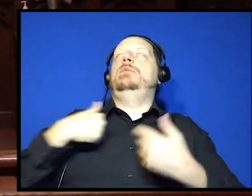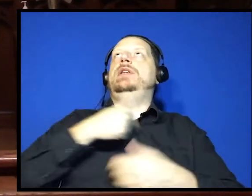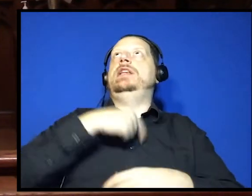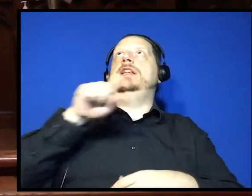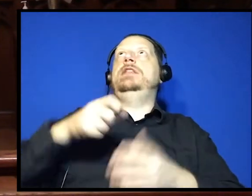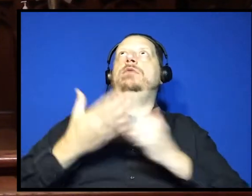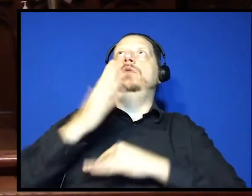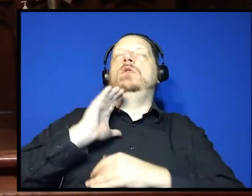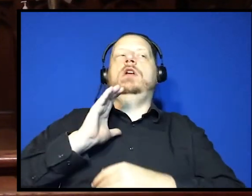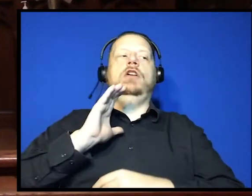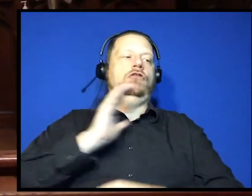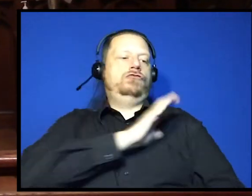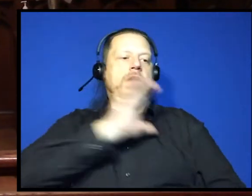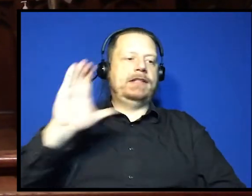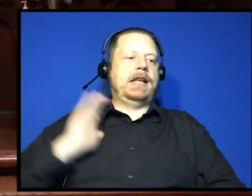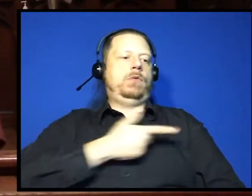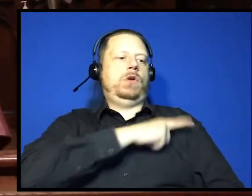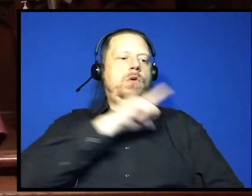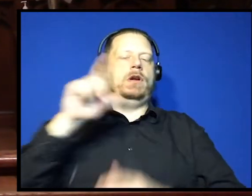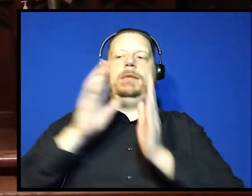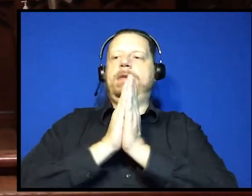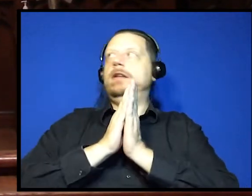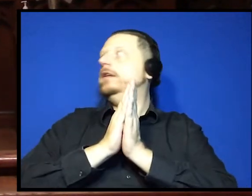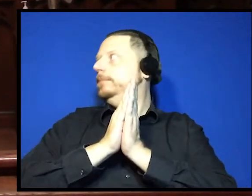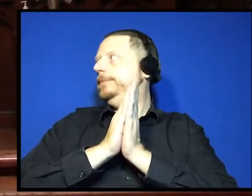need through Christ our Lord. Amen. Yeah.